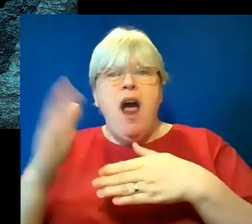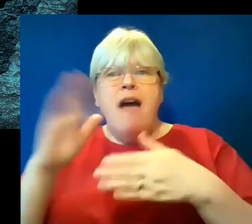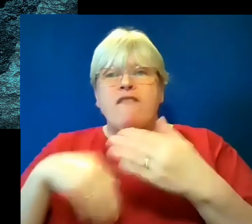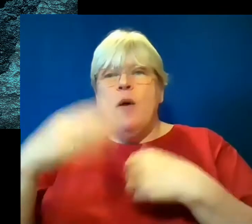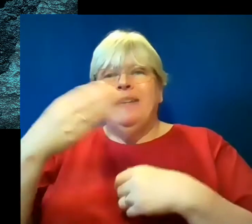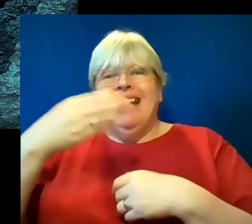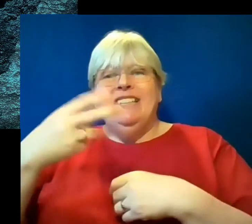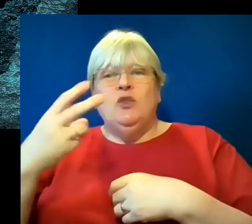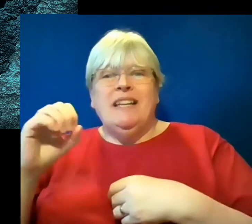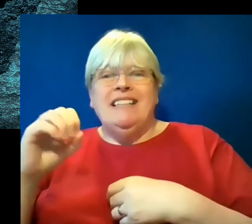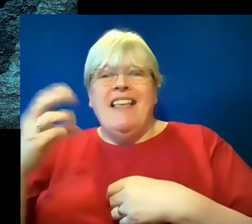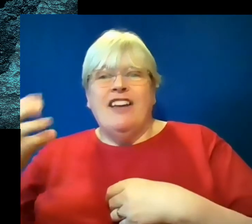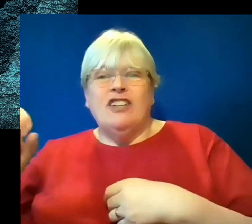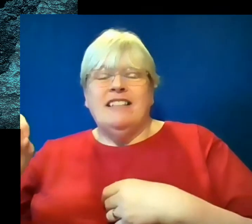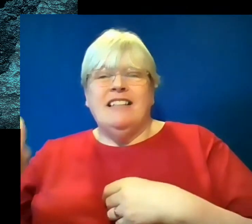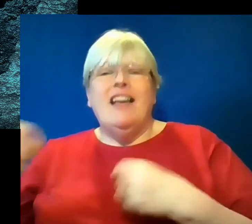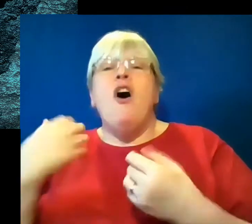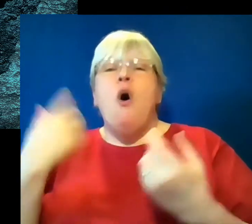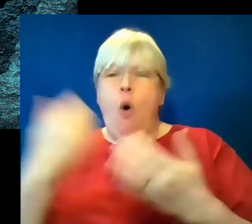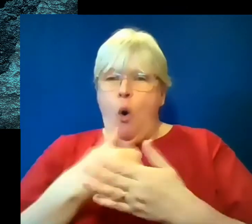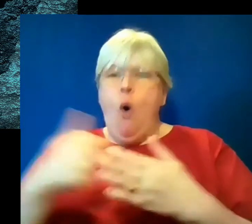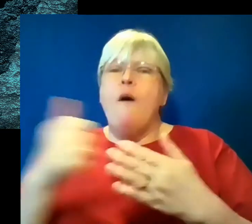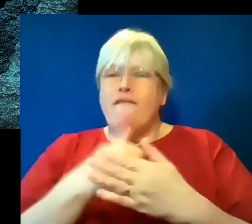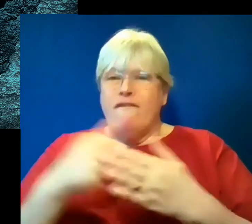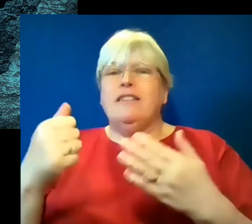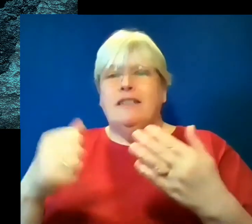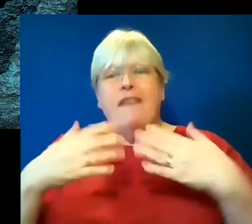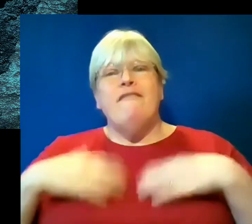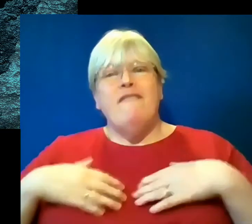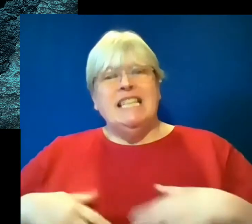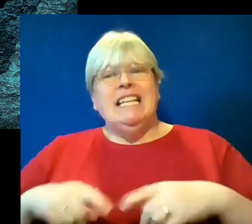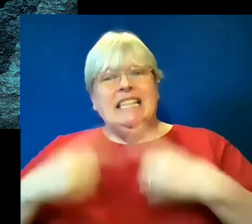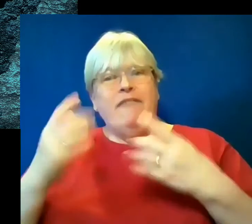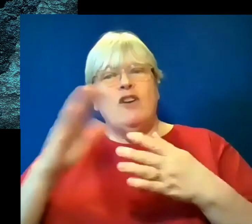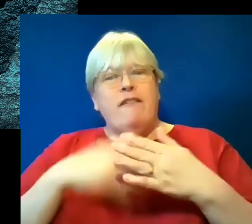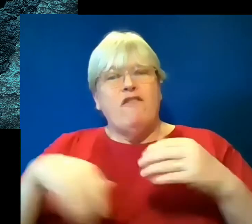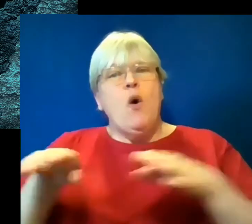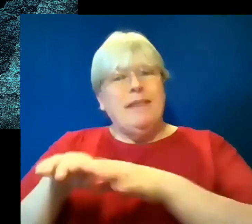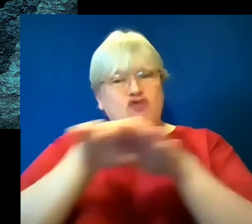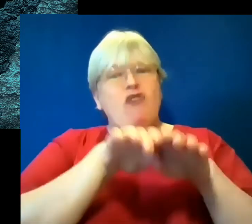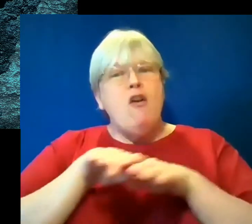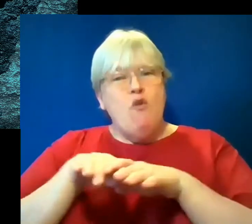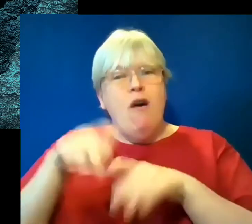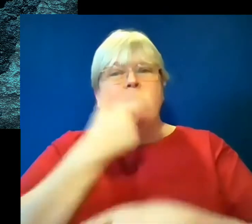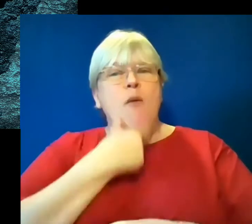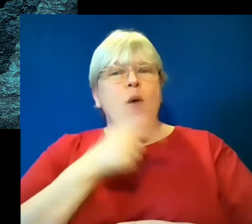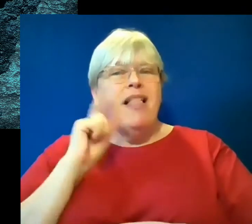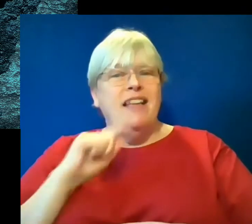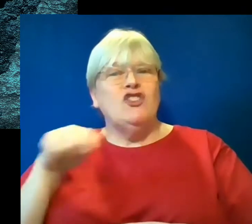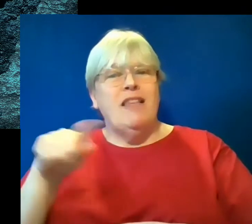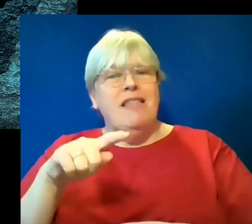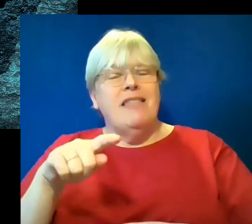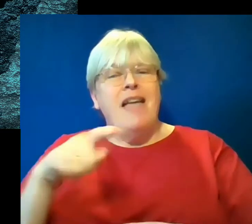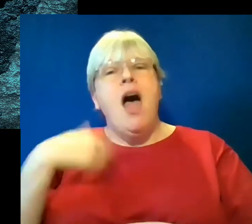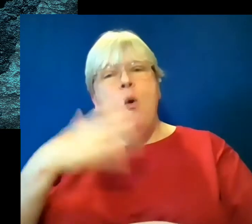30s, who often also had a physical difference that had marked them out from the general norm. And then also, I wanted a